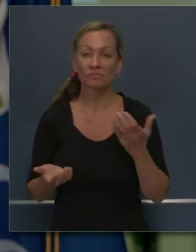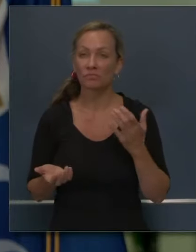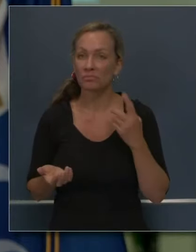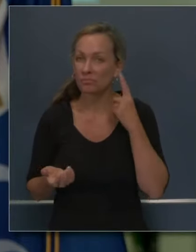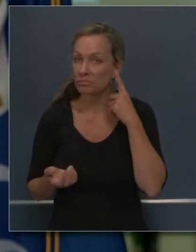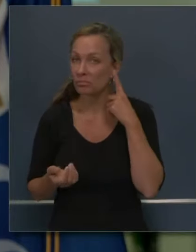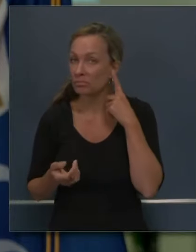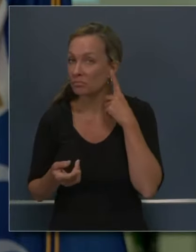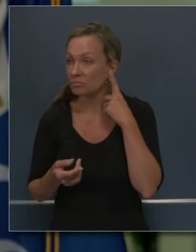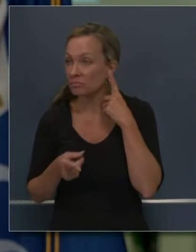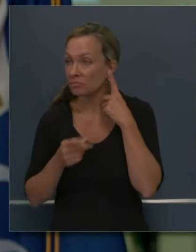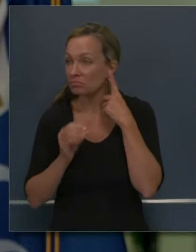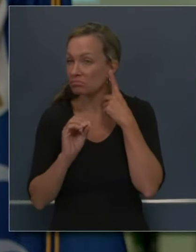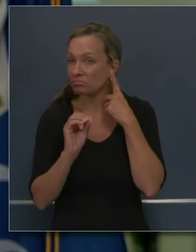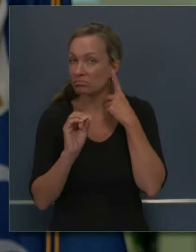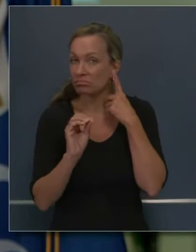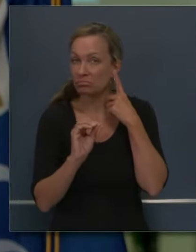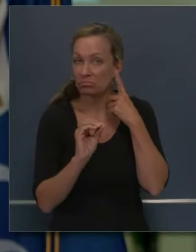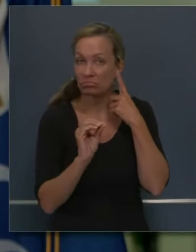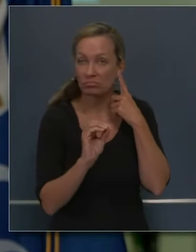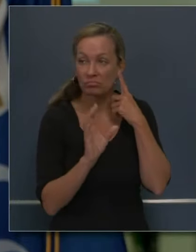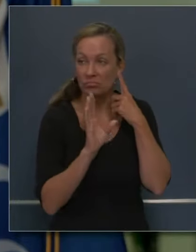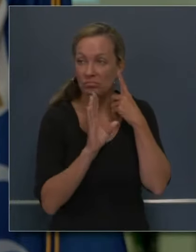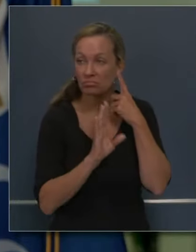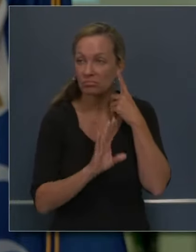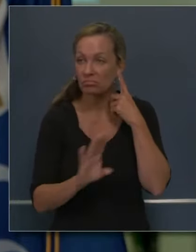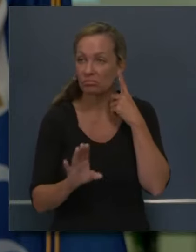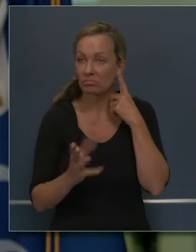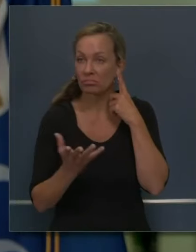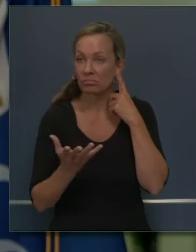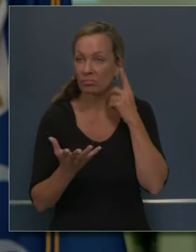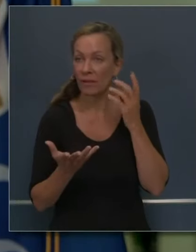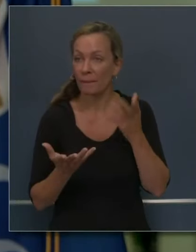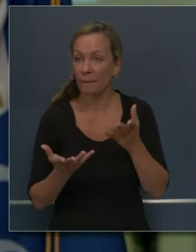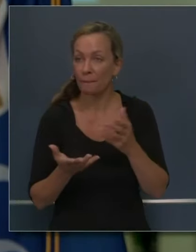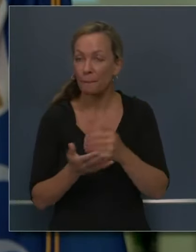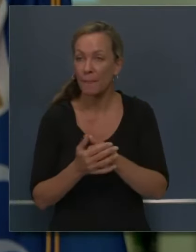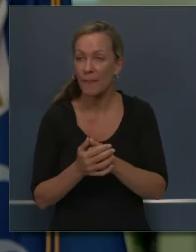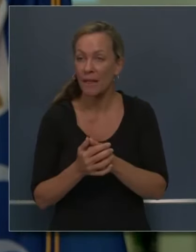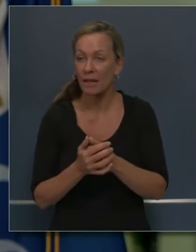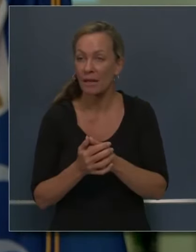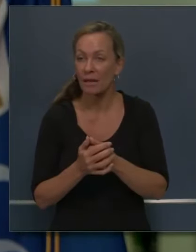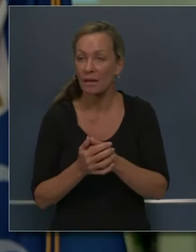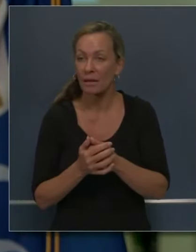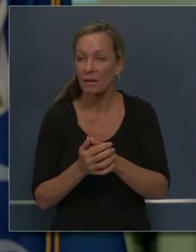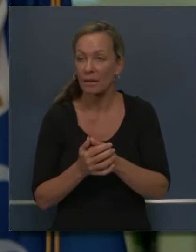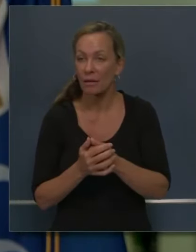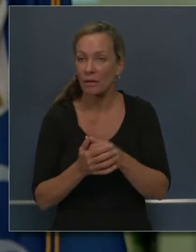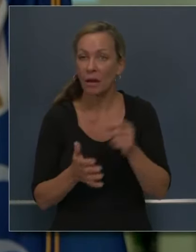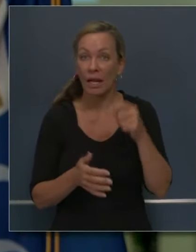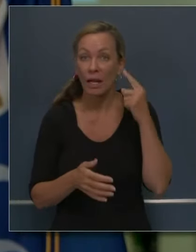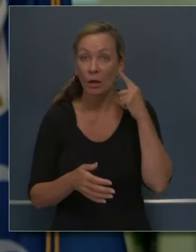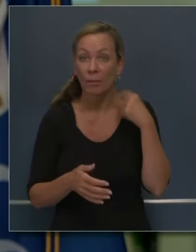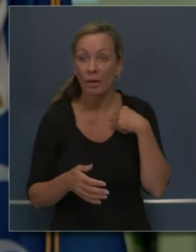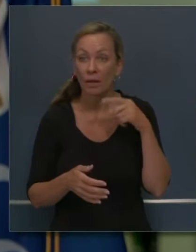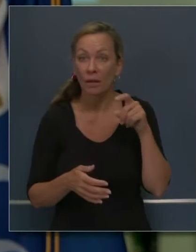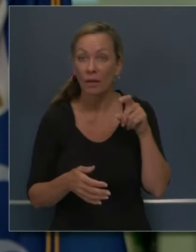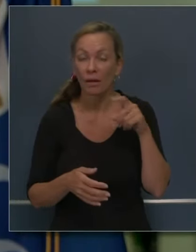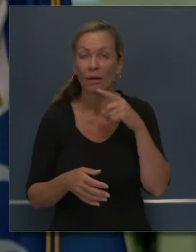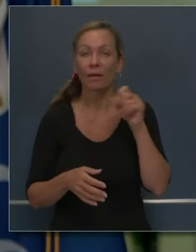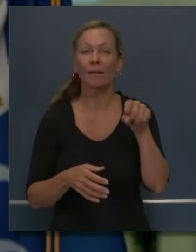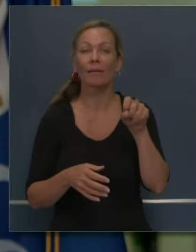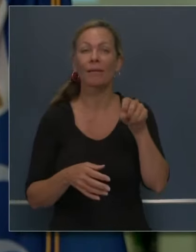the awkward silence of live TV. Forgive us. Jeremy, there you are. Can you hear me? Perfectly. Thank you. Okay,